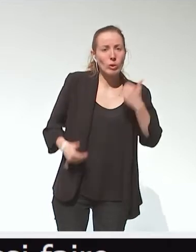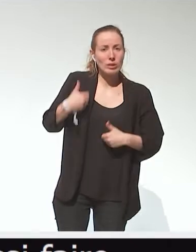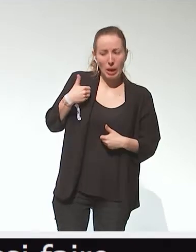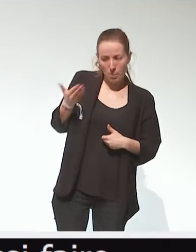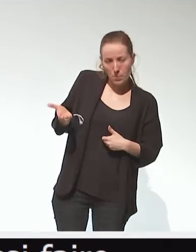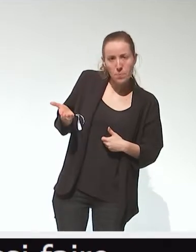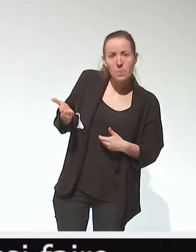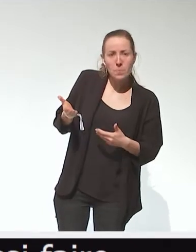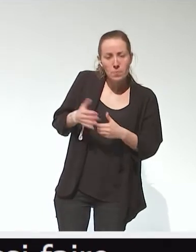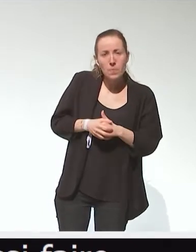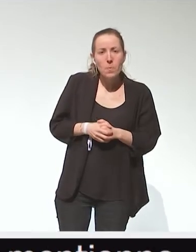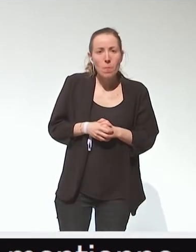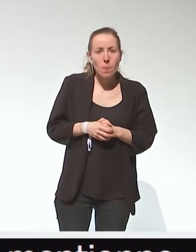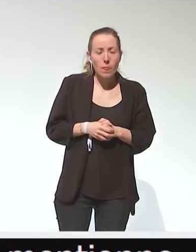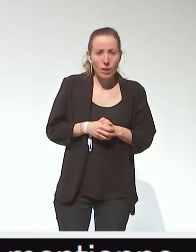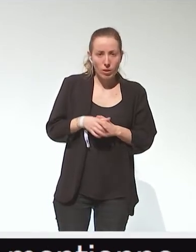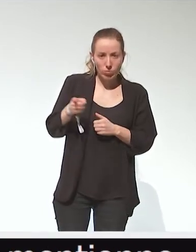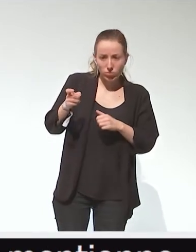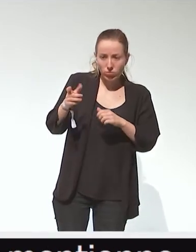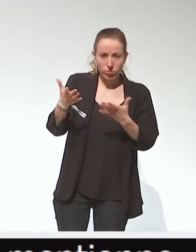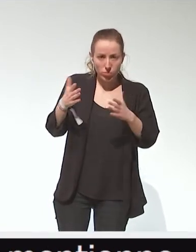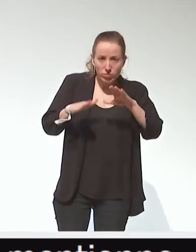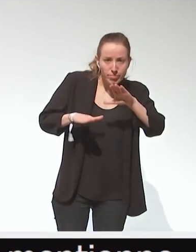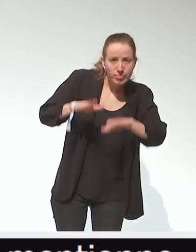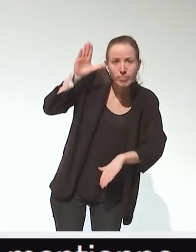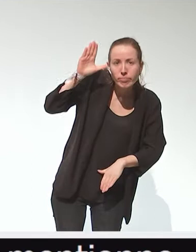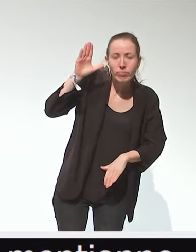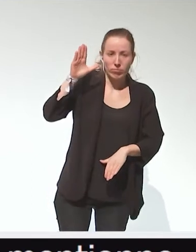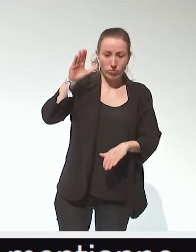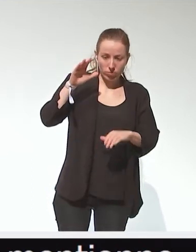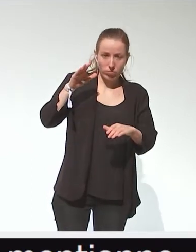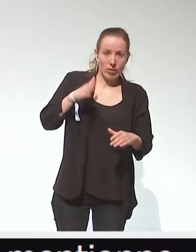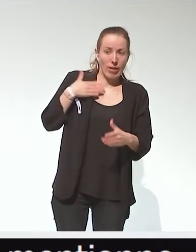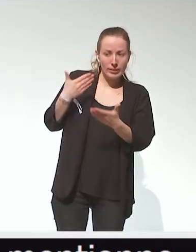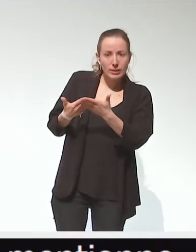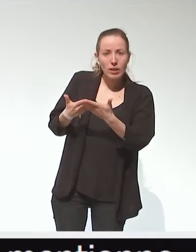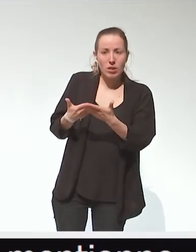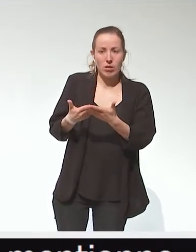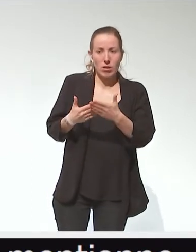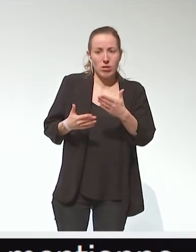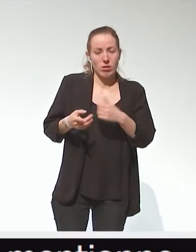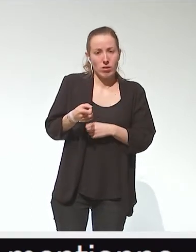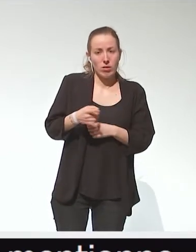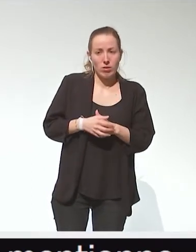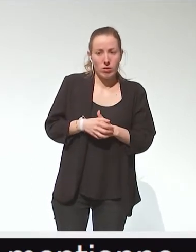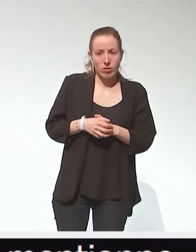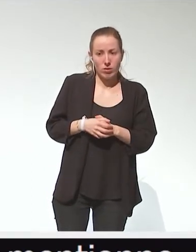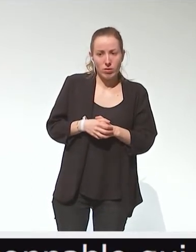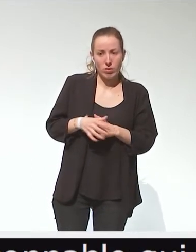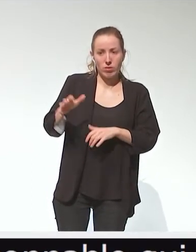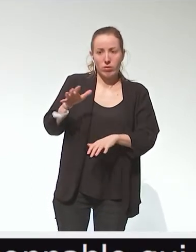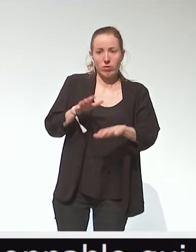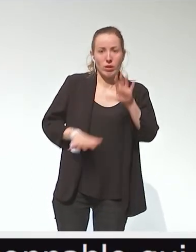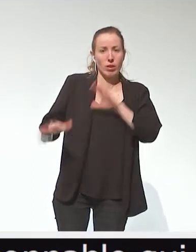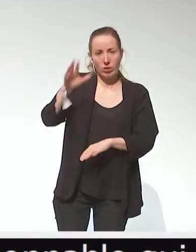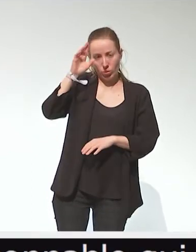in job, but apply for the jobs, to perform in the job so they can actually do their jobs, but also to advance, to have career progression, to have